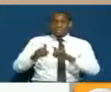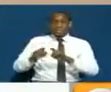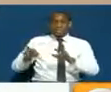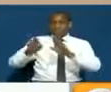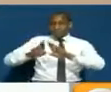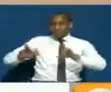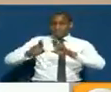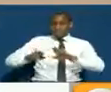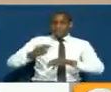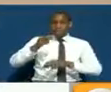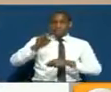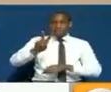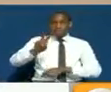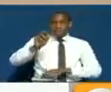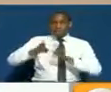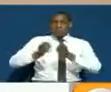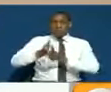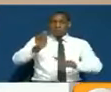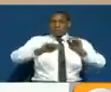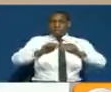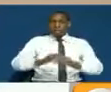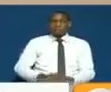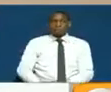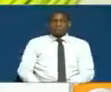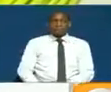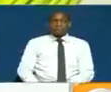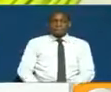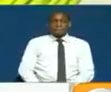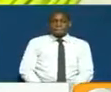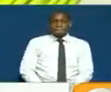was getting ready for the 2022 general election.